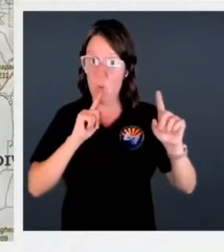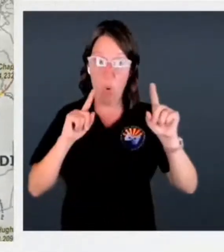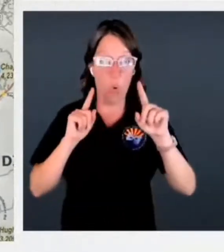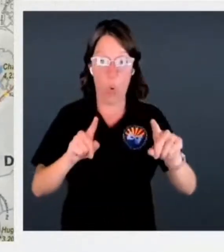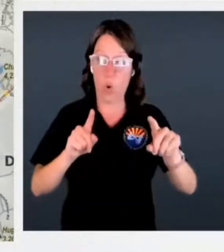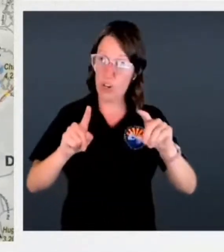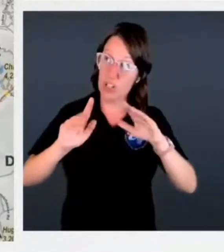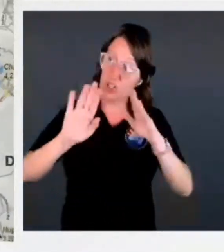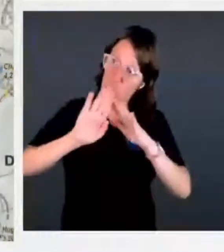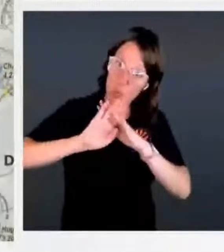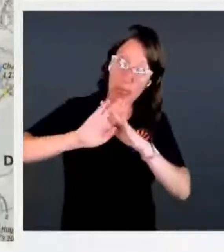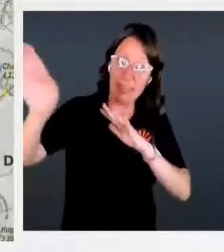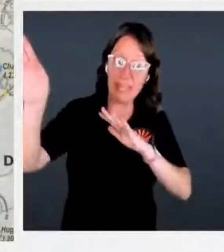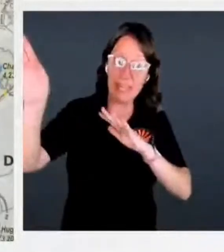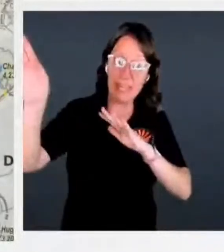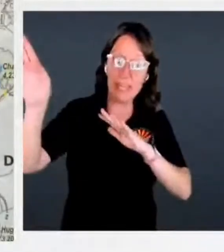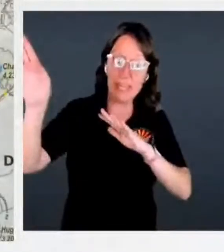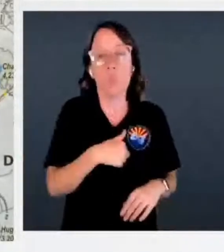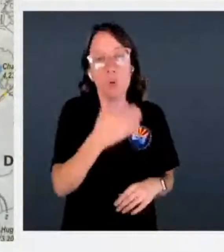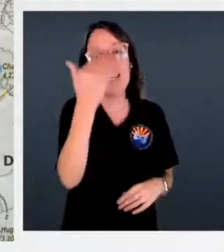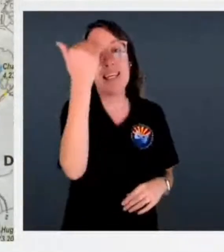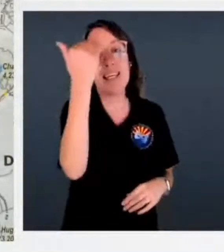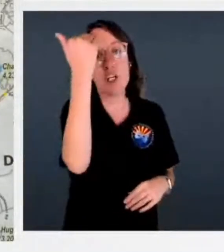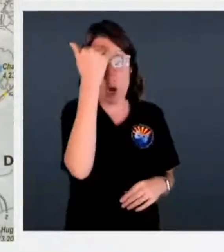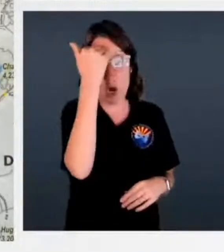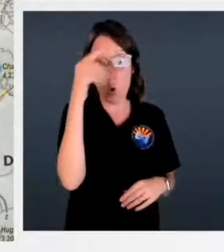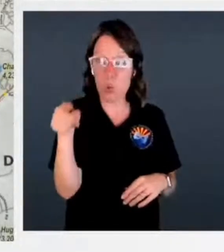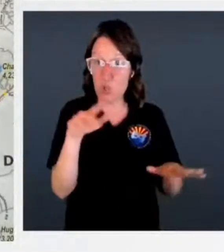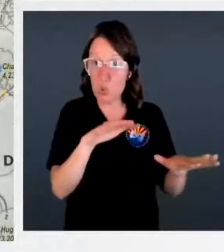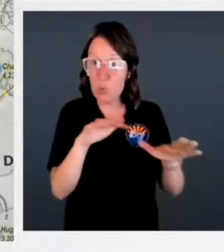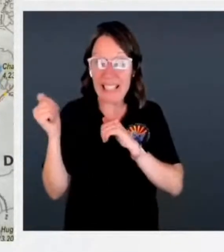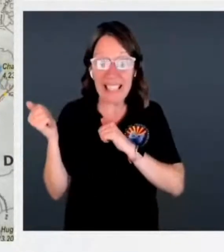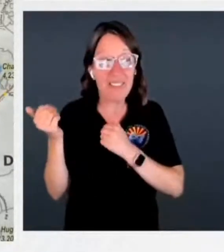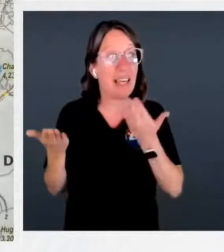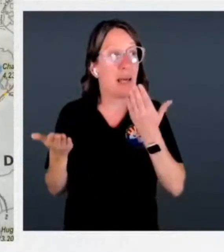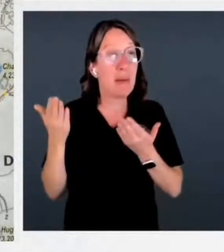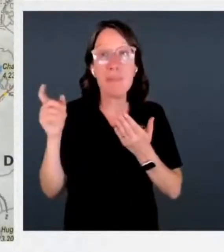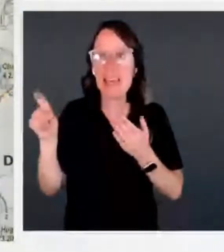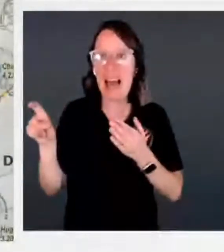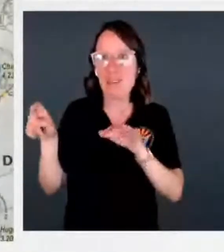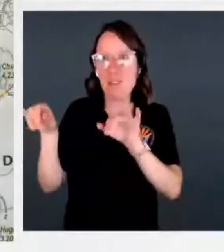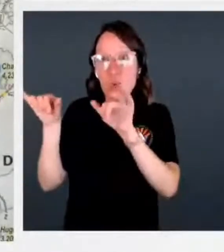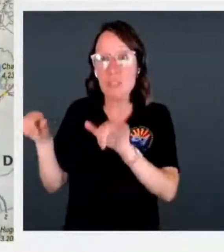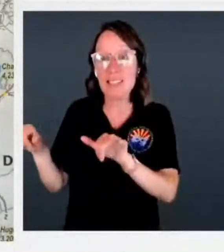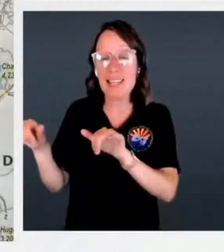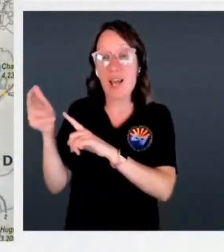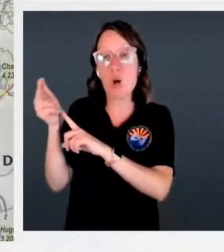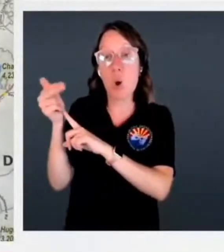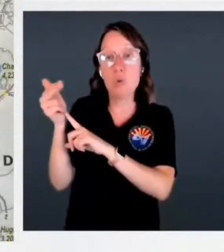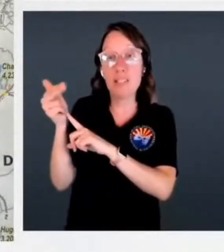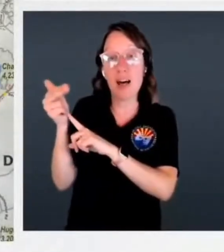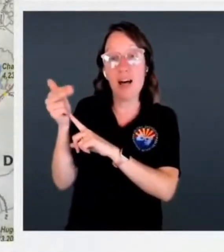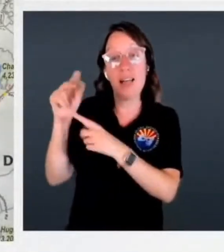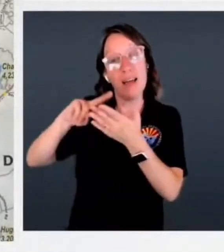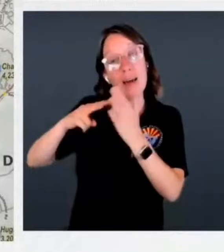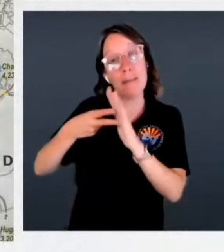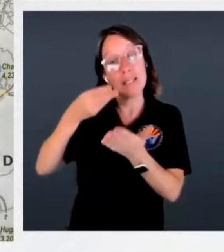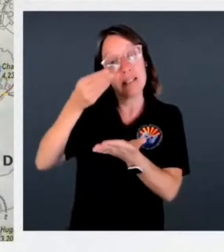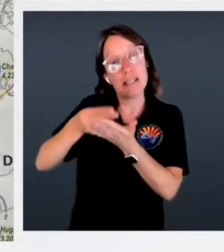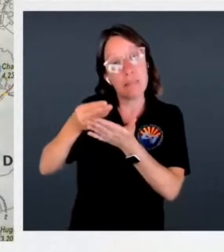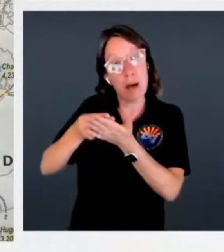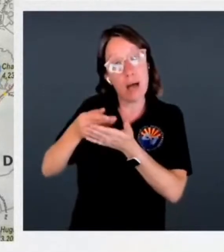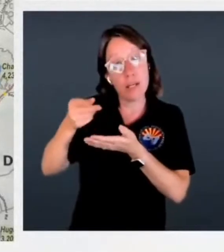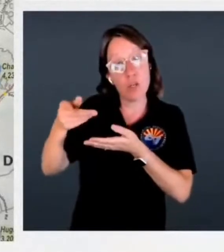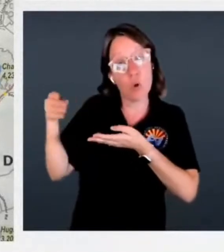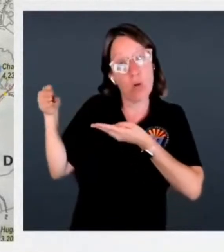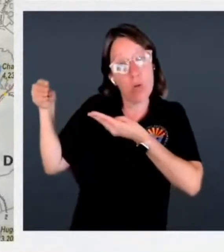being outside of your home, whether it be a hotel, whether it be wherever you're at, that's an economic drain on you as a